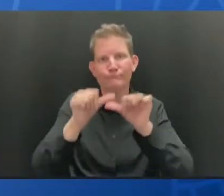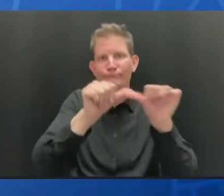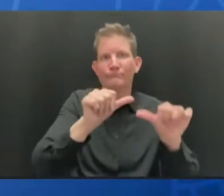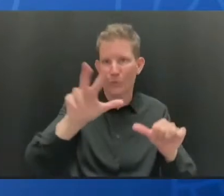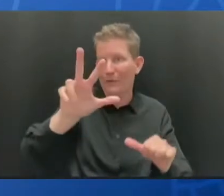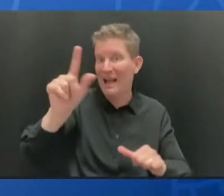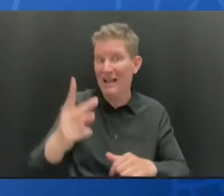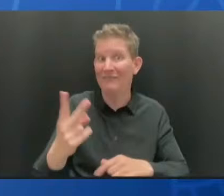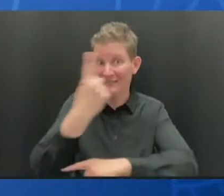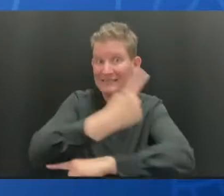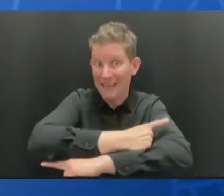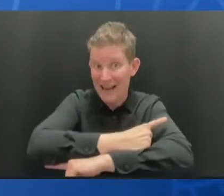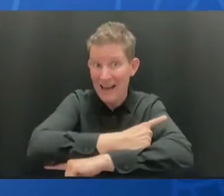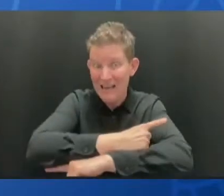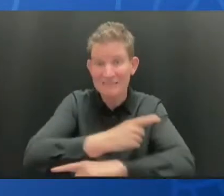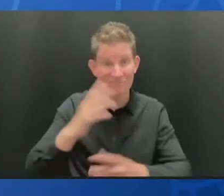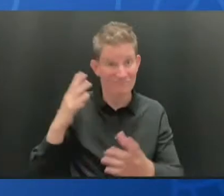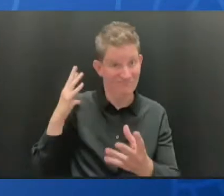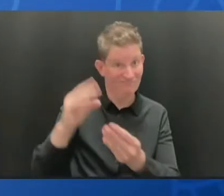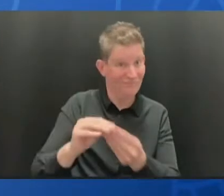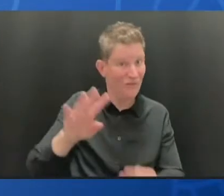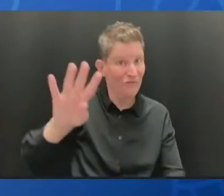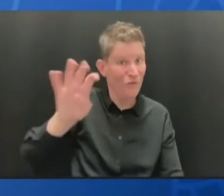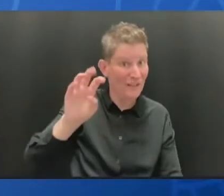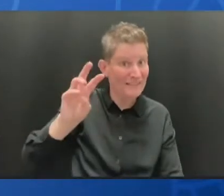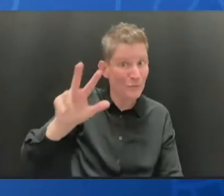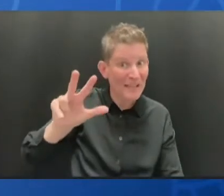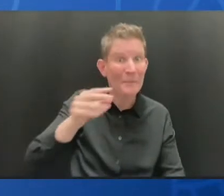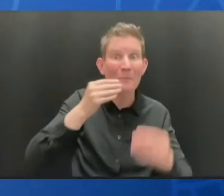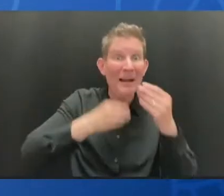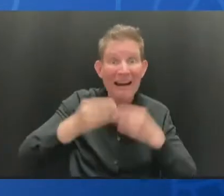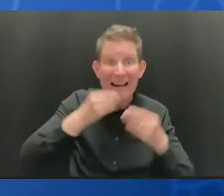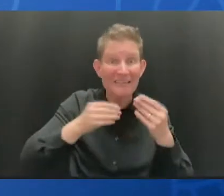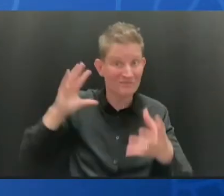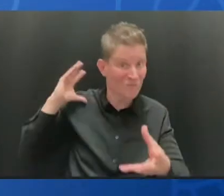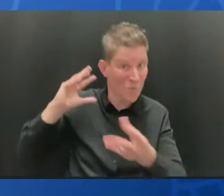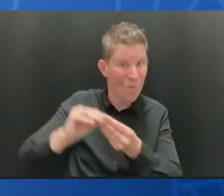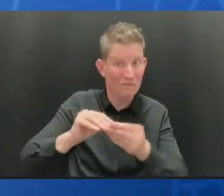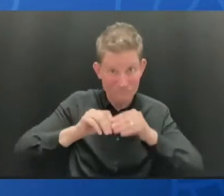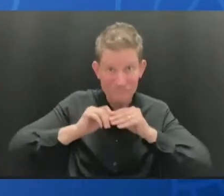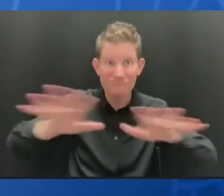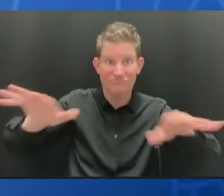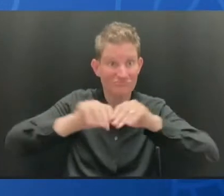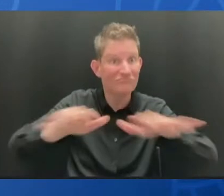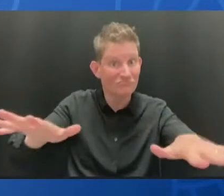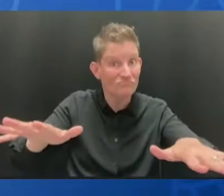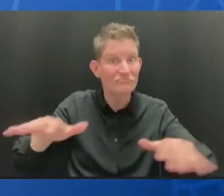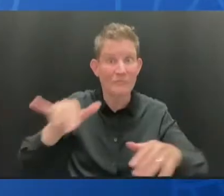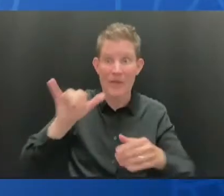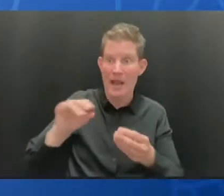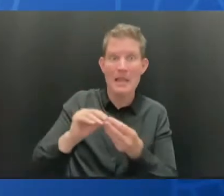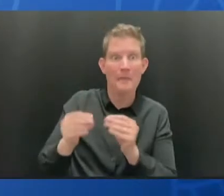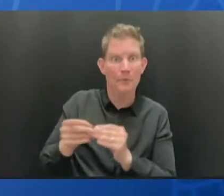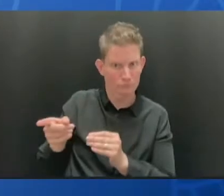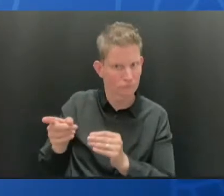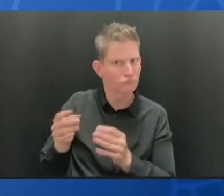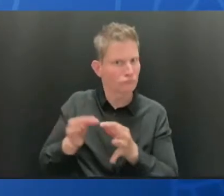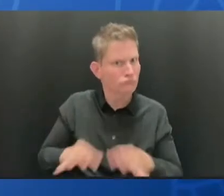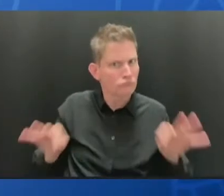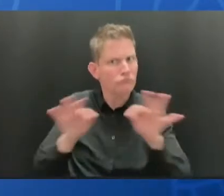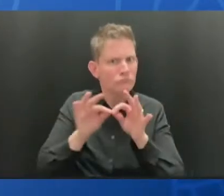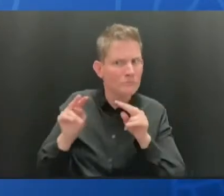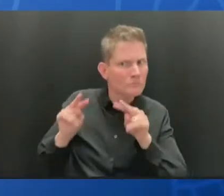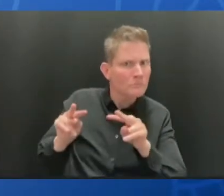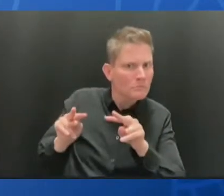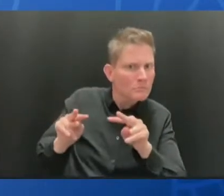462,000 meals. And so those are the kinds of numbers, I think, as we're looking at what's important in moving that kind of aid through the area. Right, but